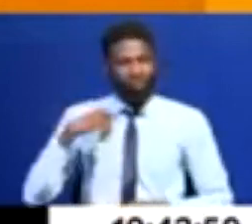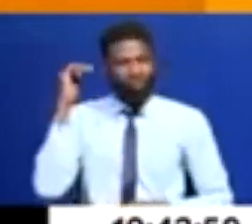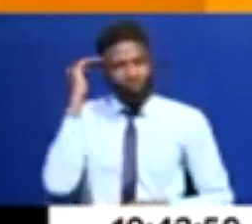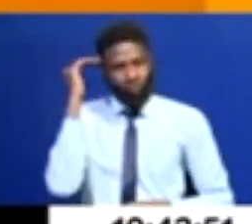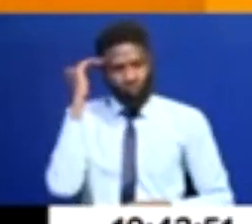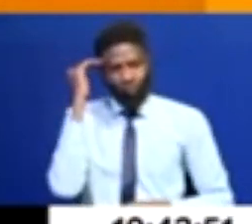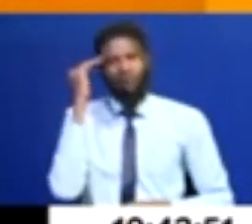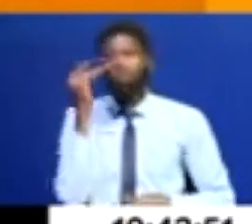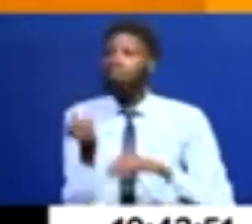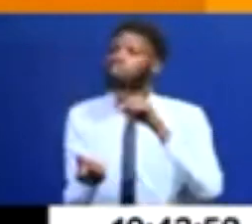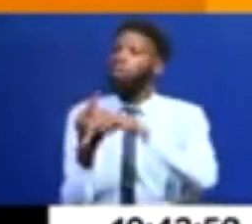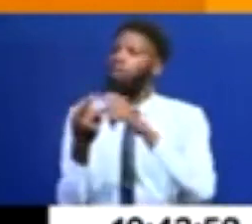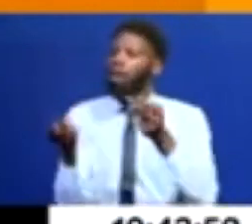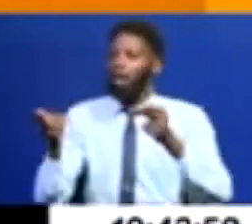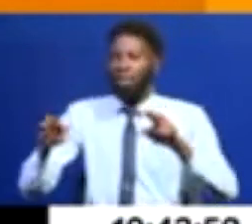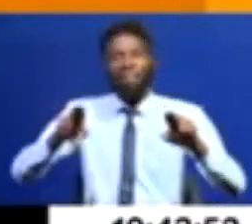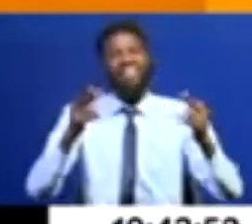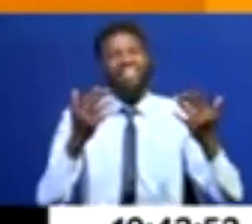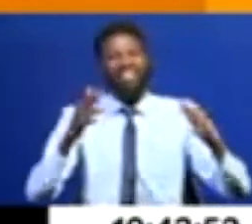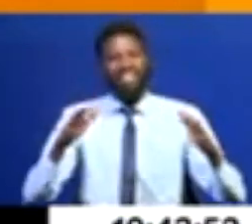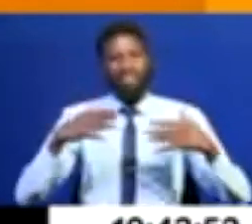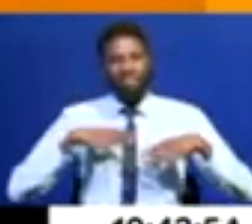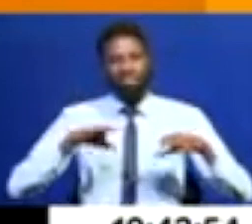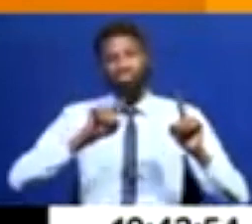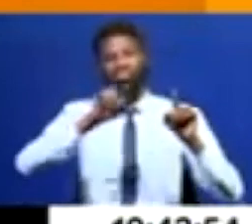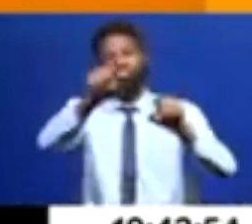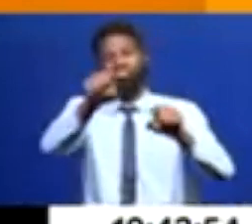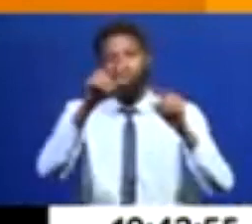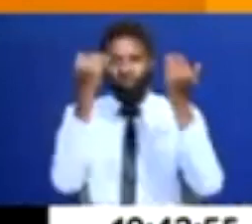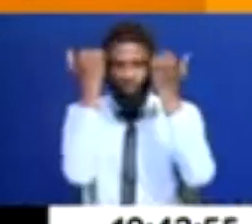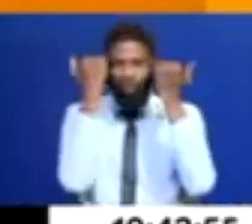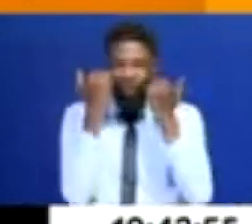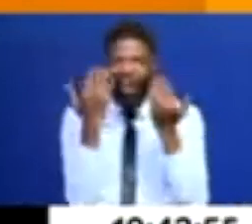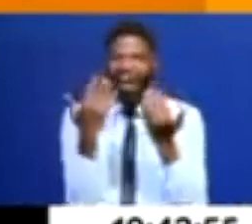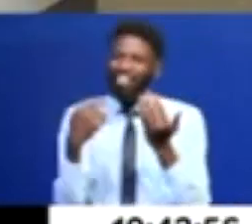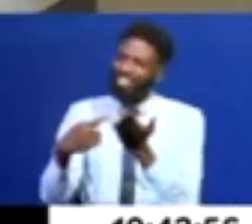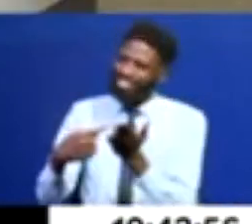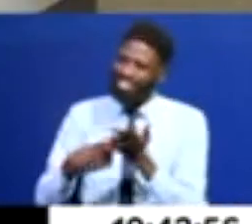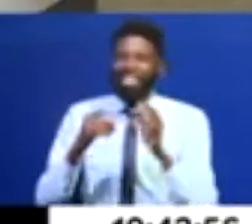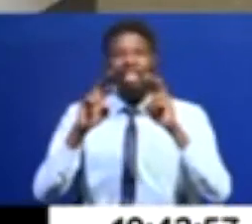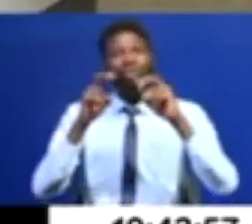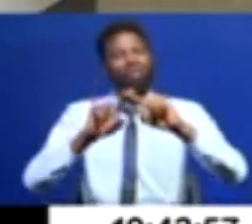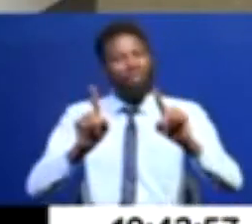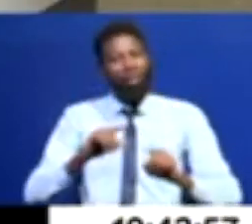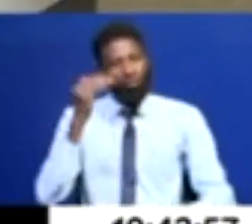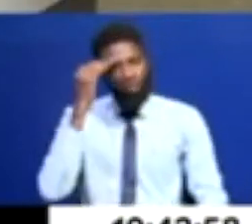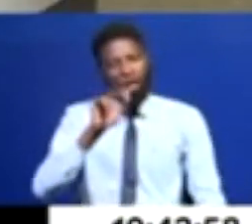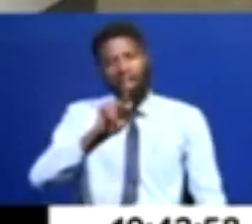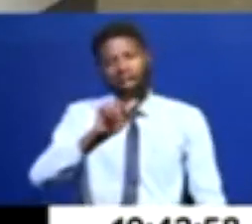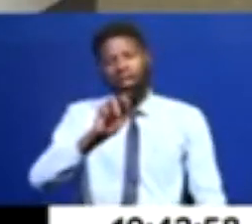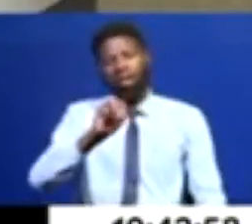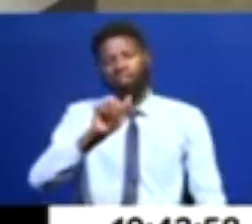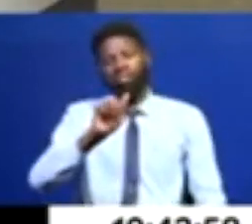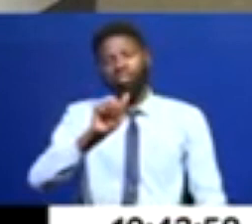have gone to court and you know, argued on several issues. And I know Kamwara, you have gone to